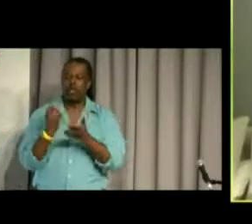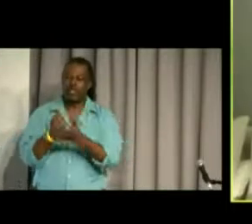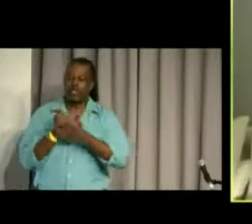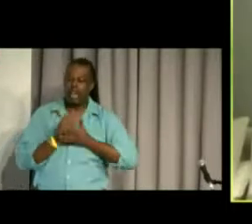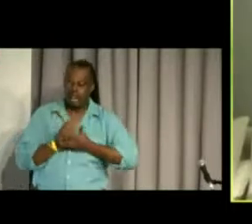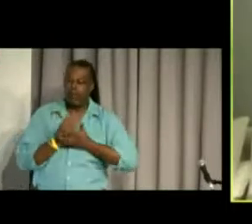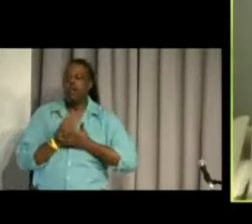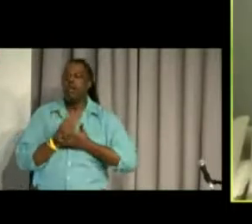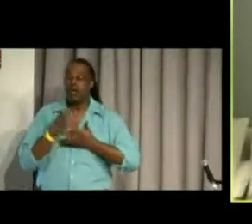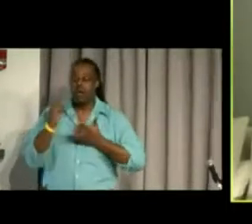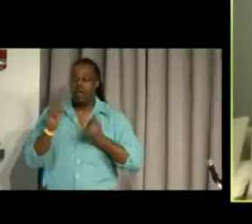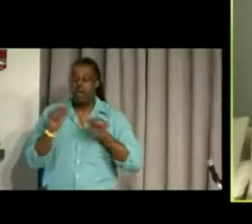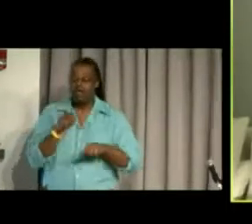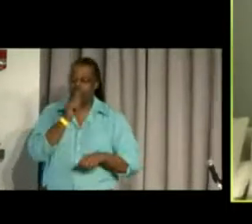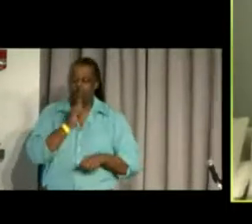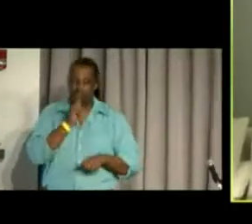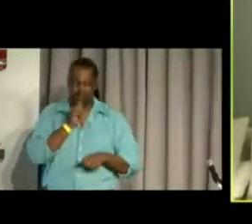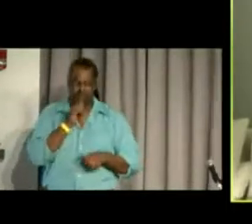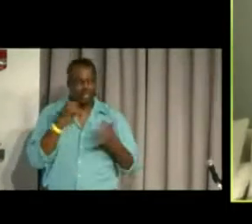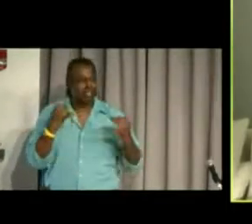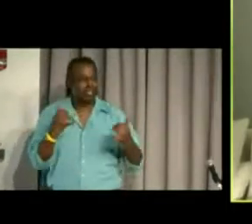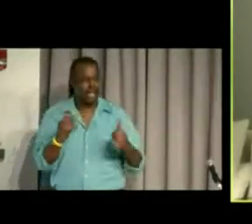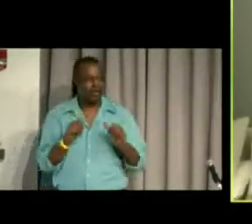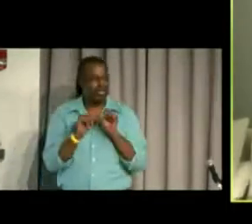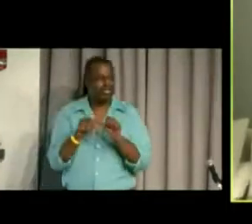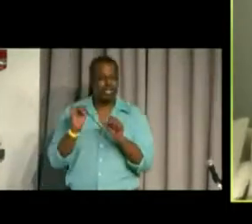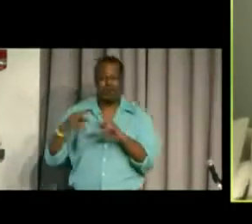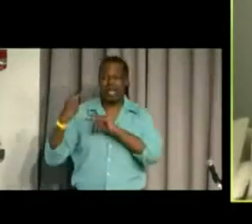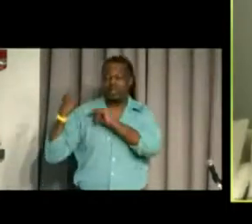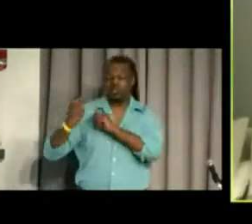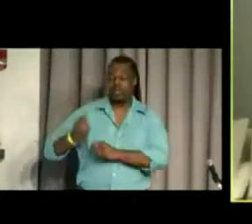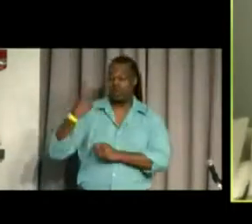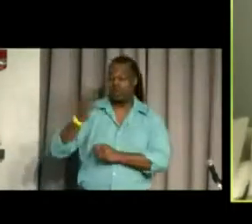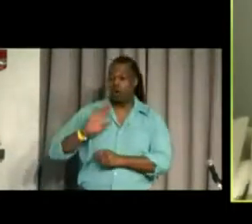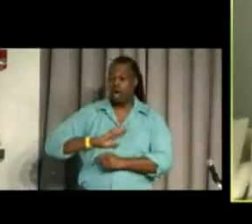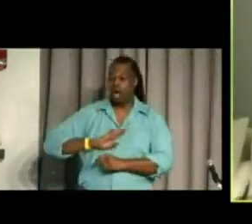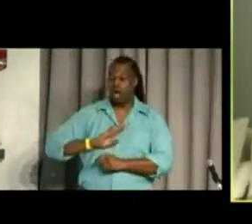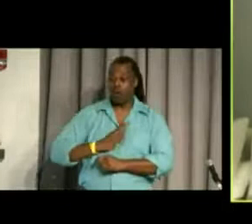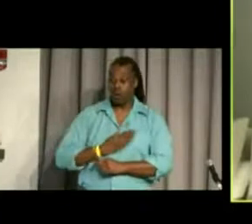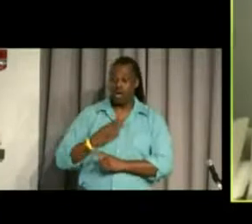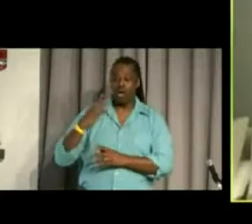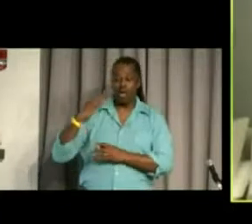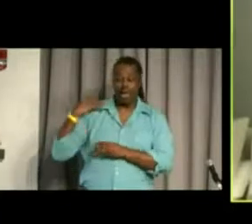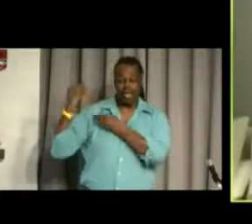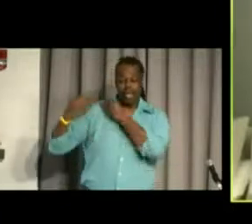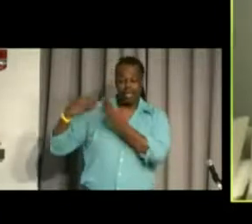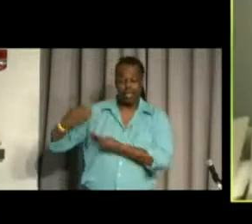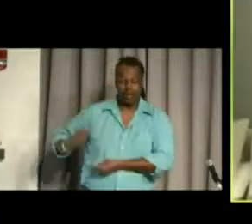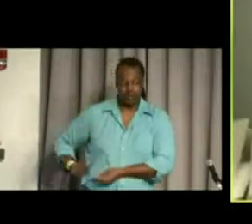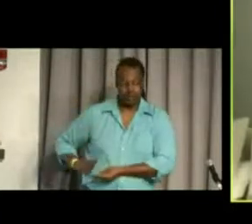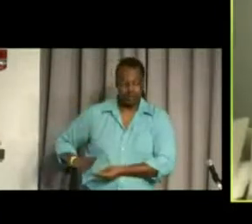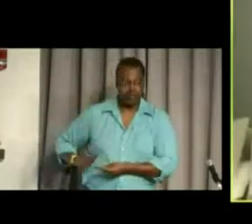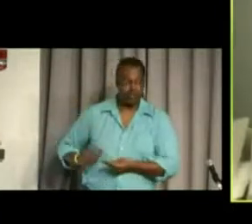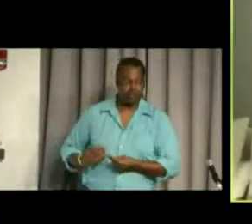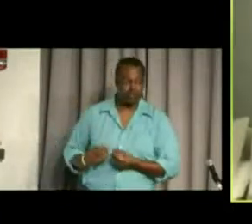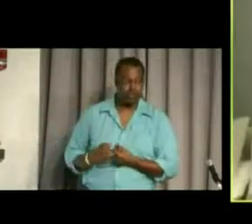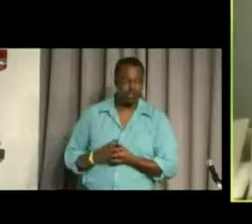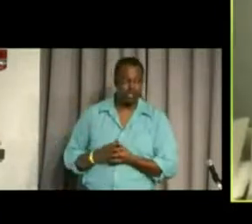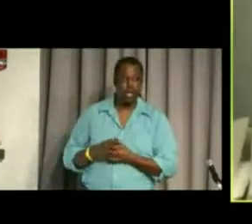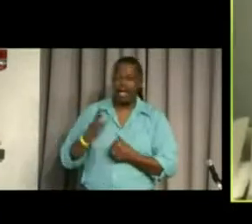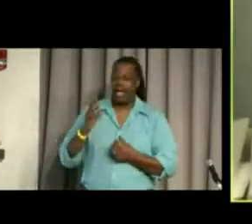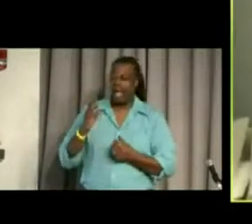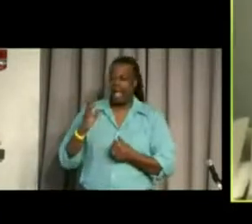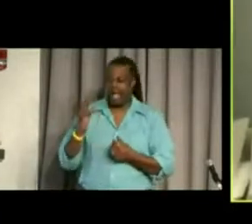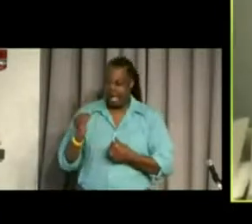well-being. Today, we continue in that tradition of our ancestors that maintain their commitment to the land, our self-determined right